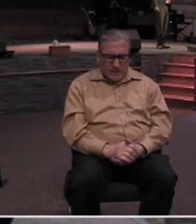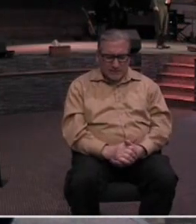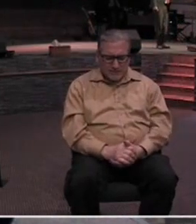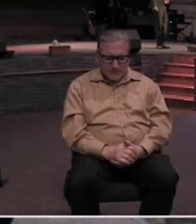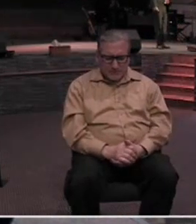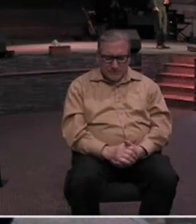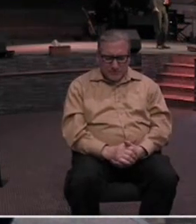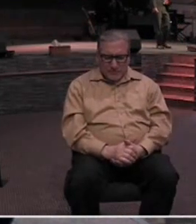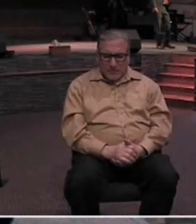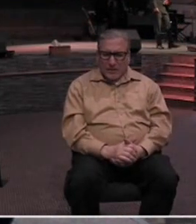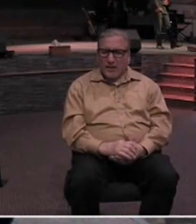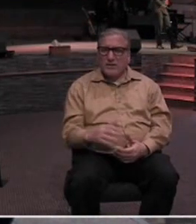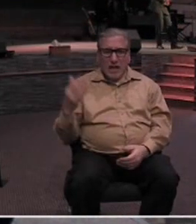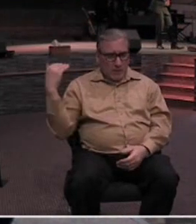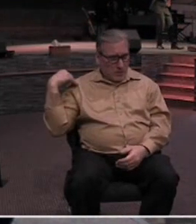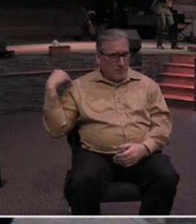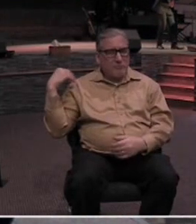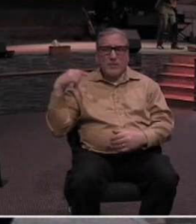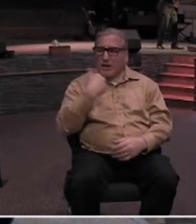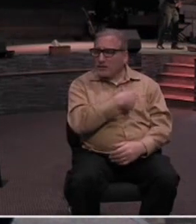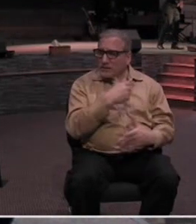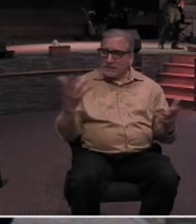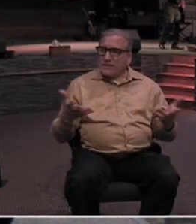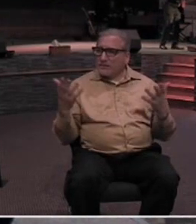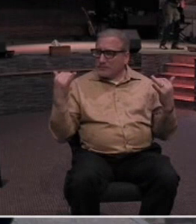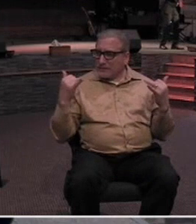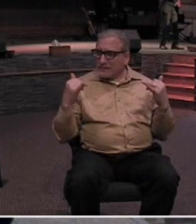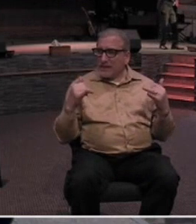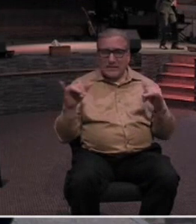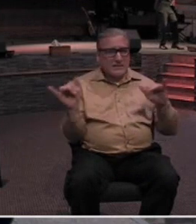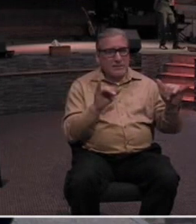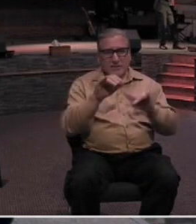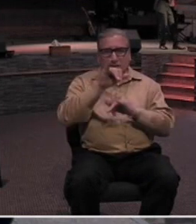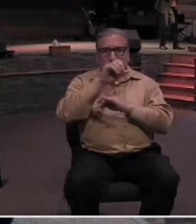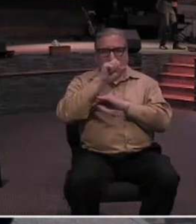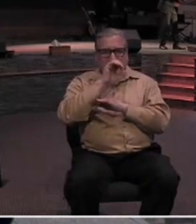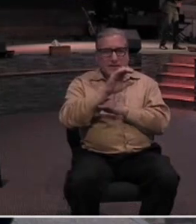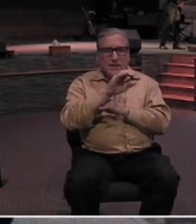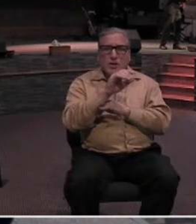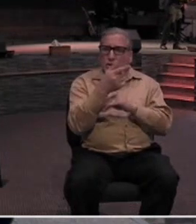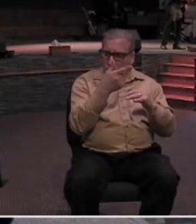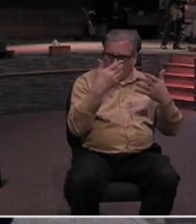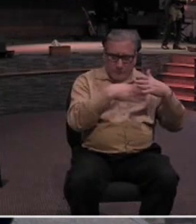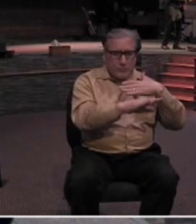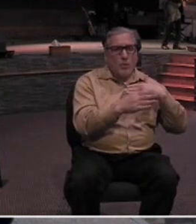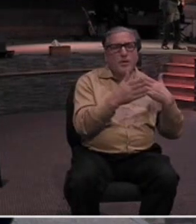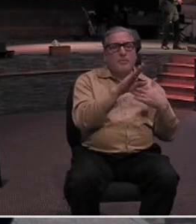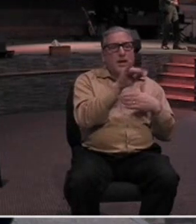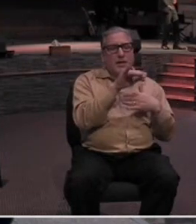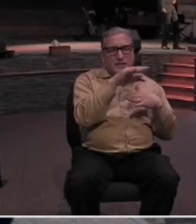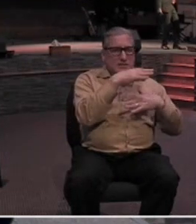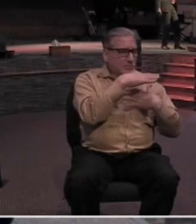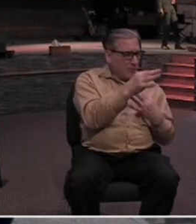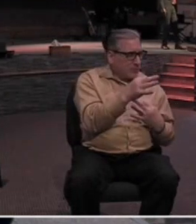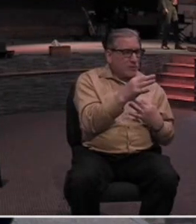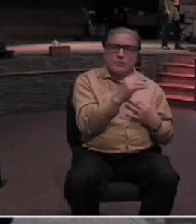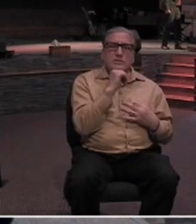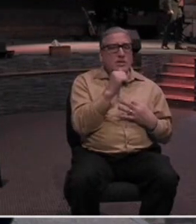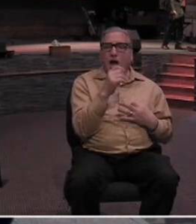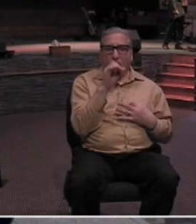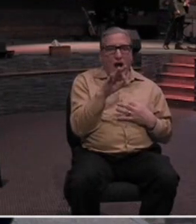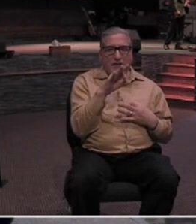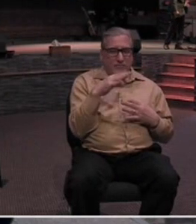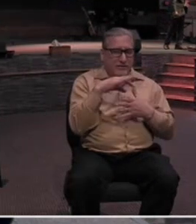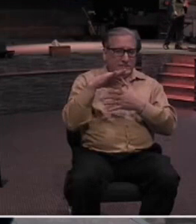Can I remind us here today that like Isaac, you have been born according to the Spirit. You are not of the